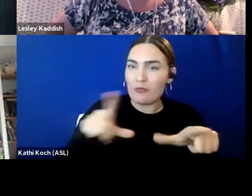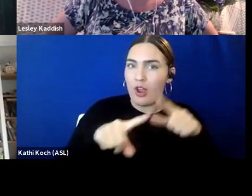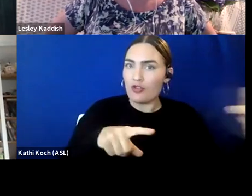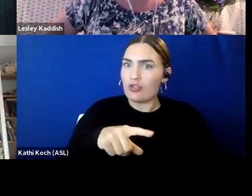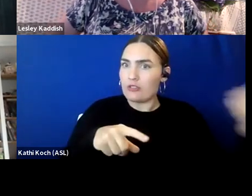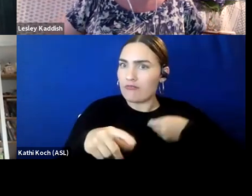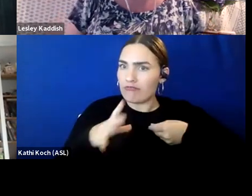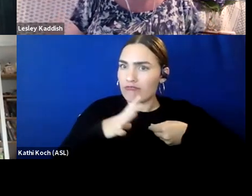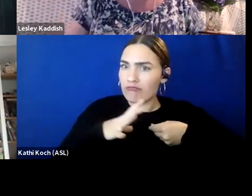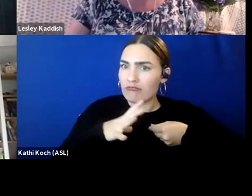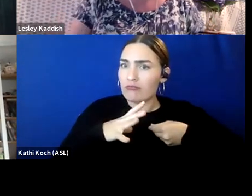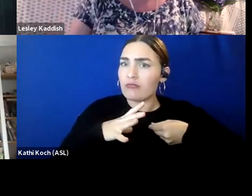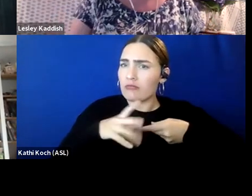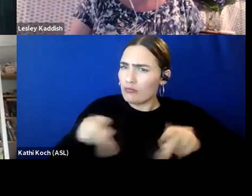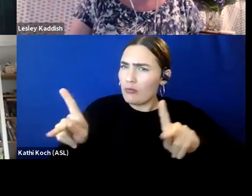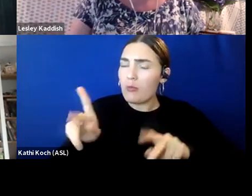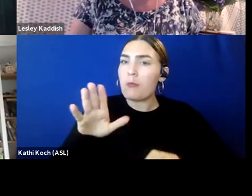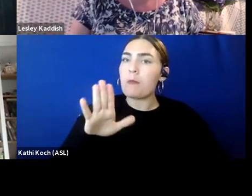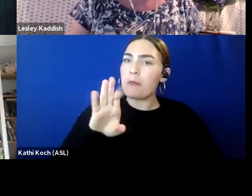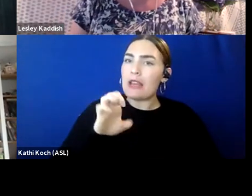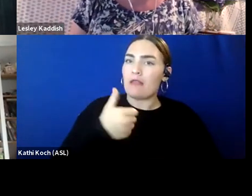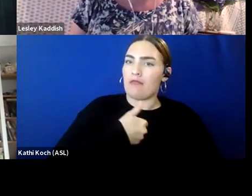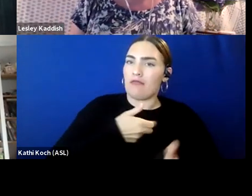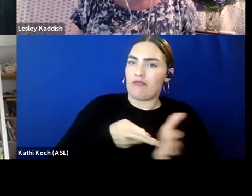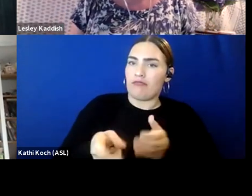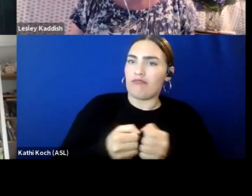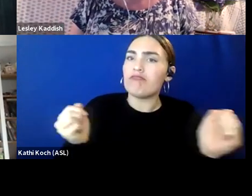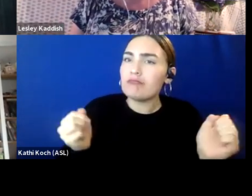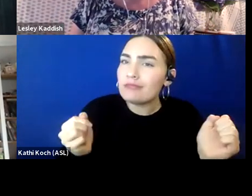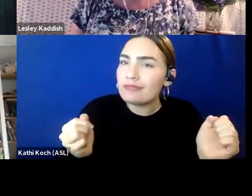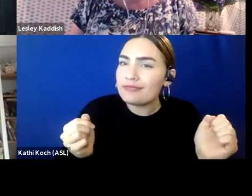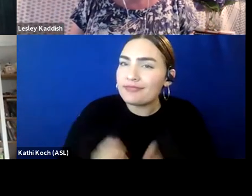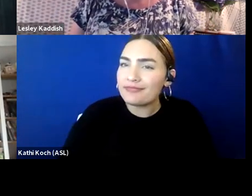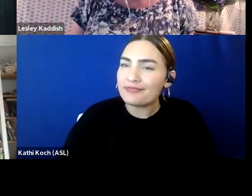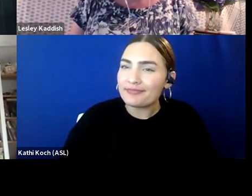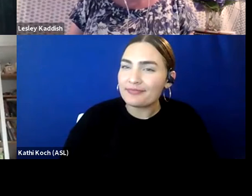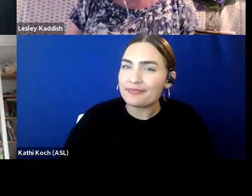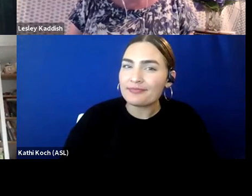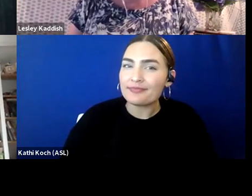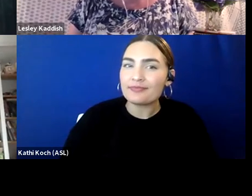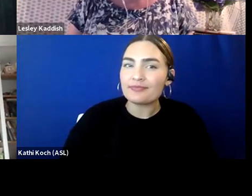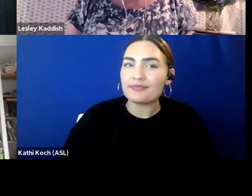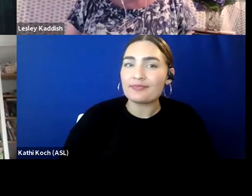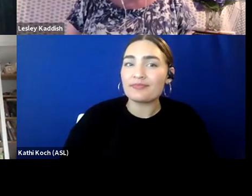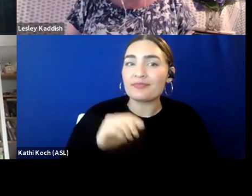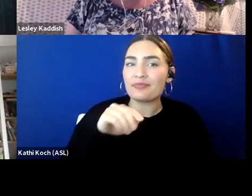be my full self. I want to